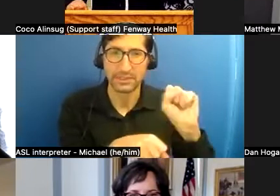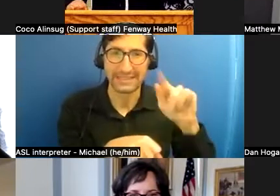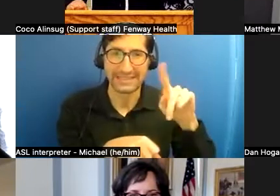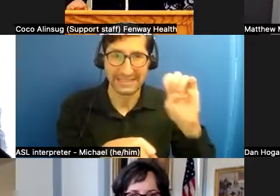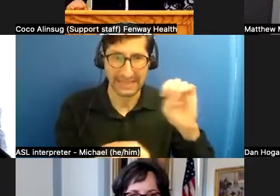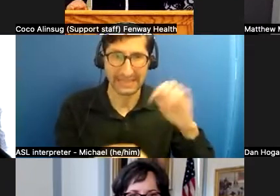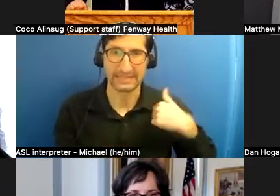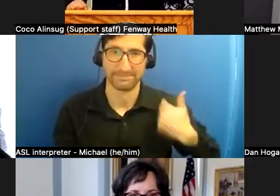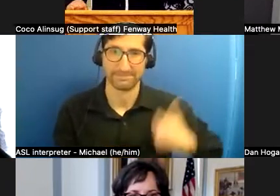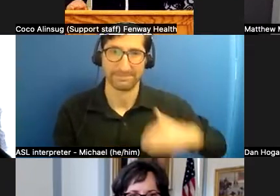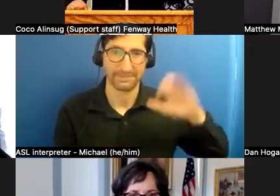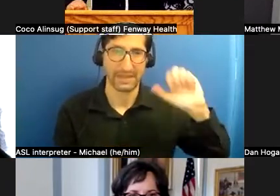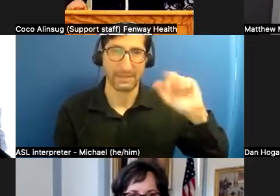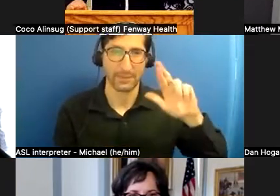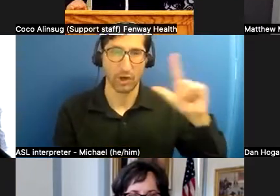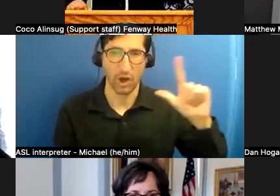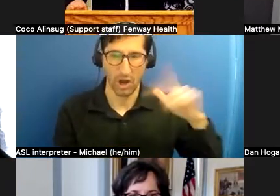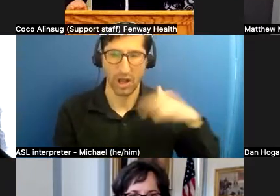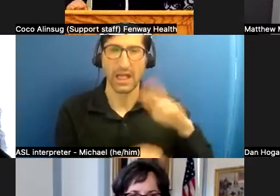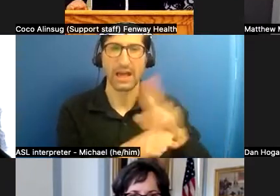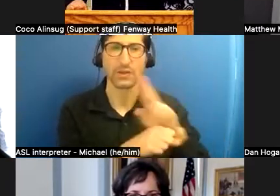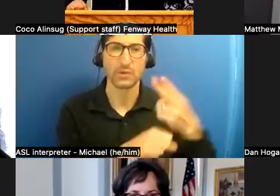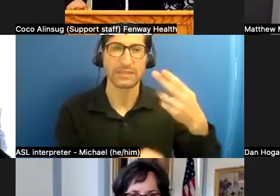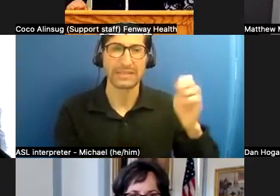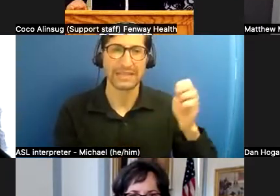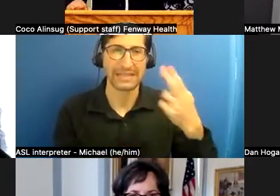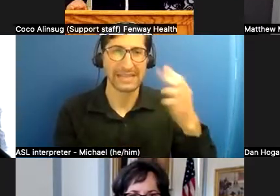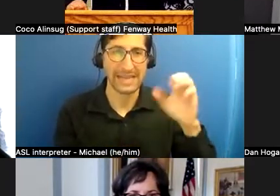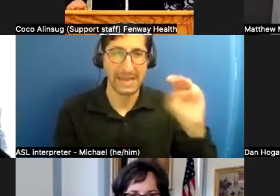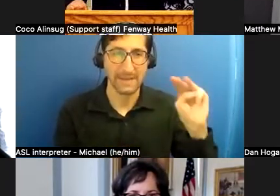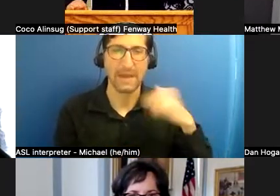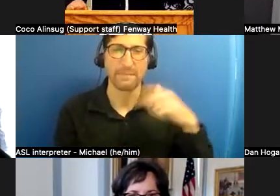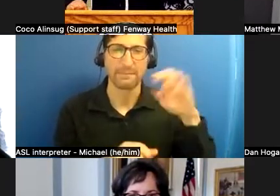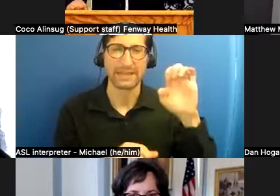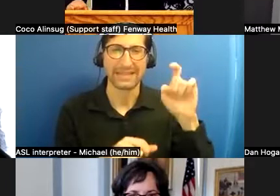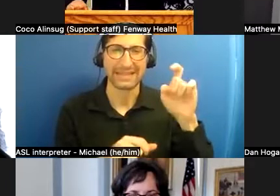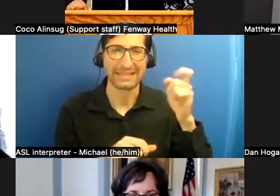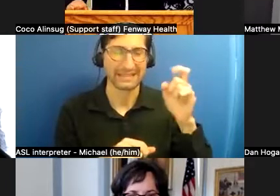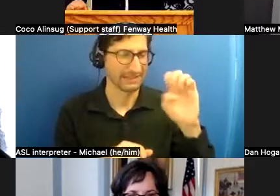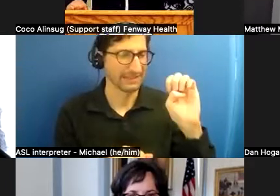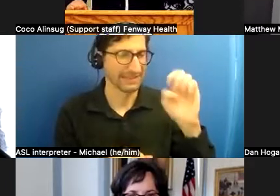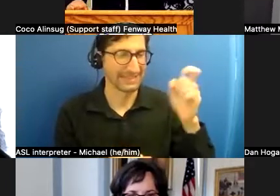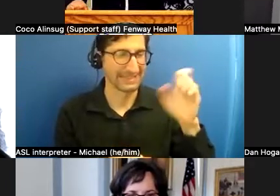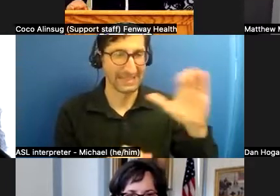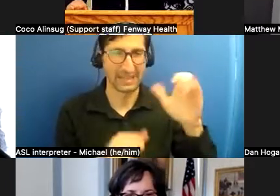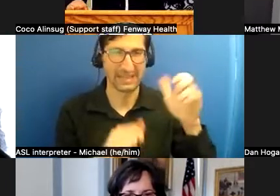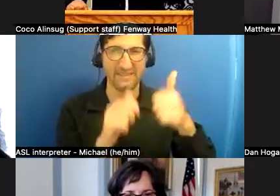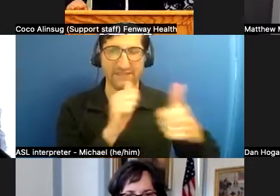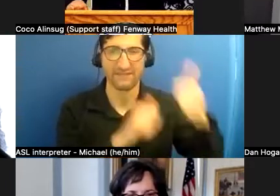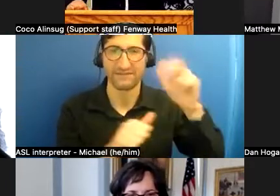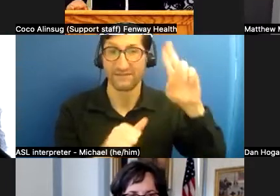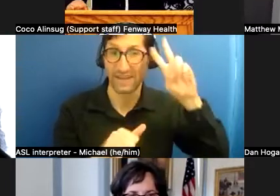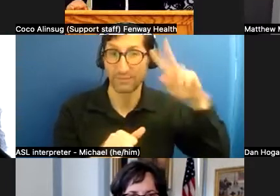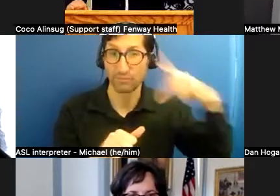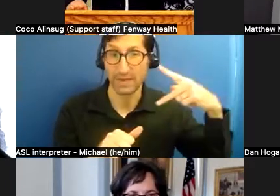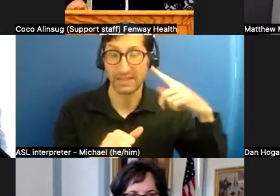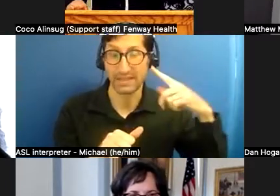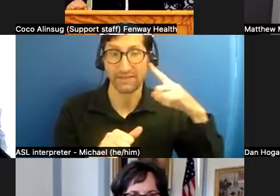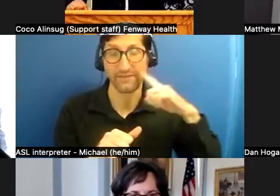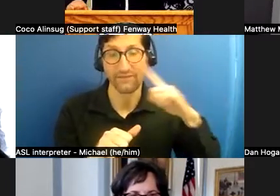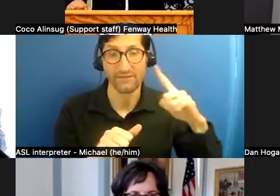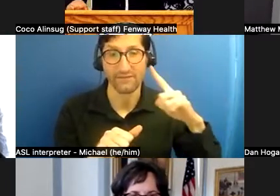he, him pronouns, and the Executive Vice President of External Relations at Fenway Health. It's my pleasure to be your host for